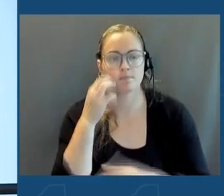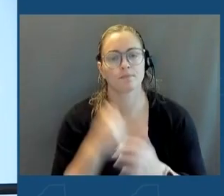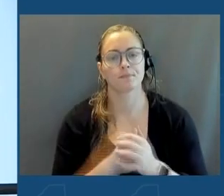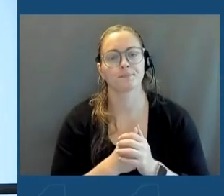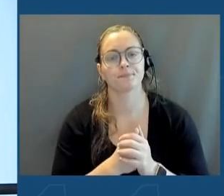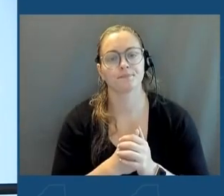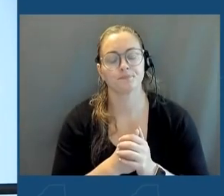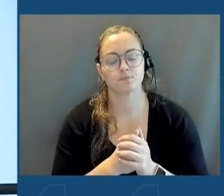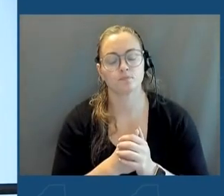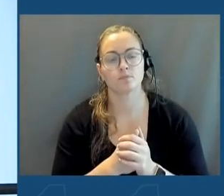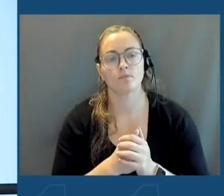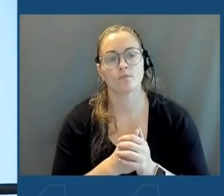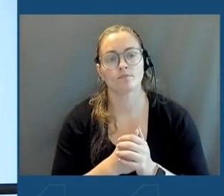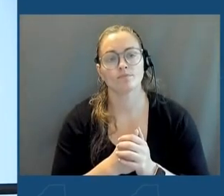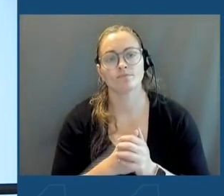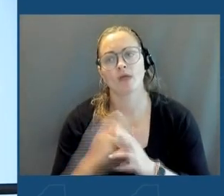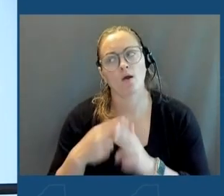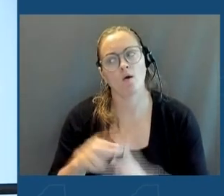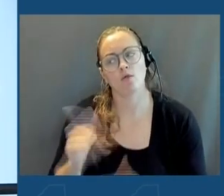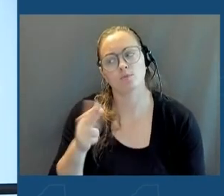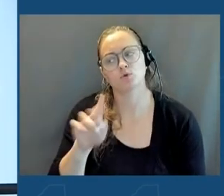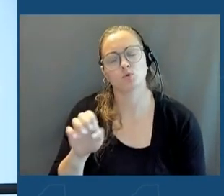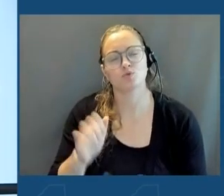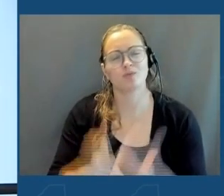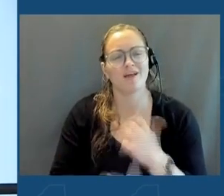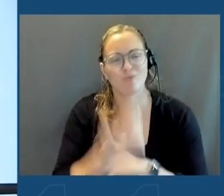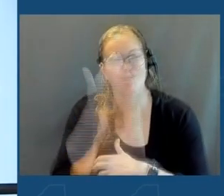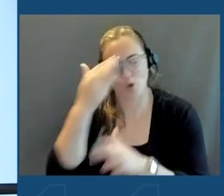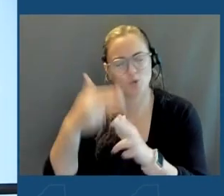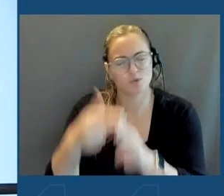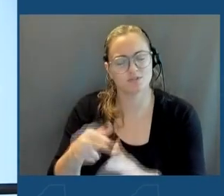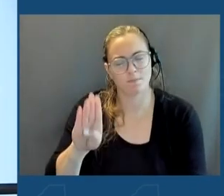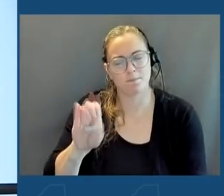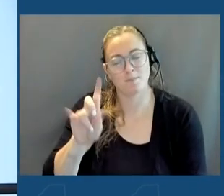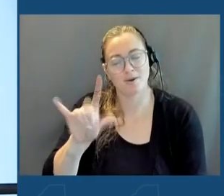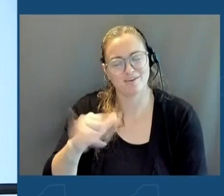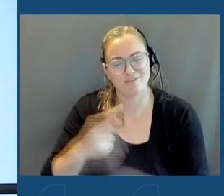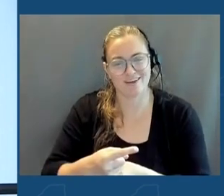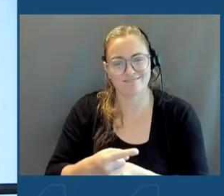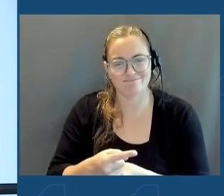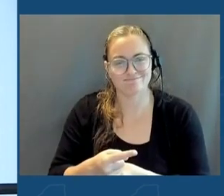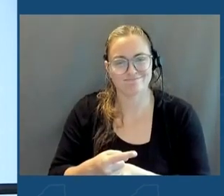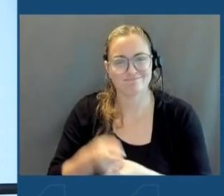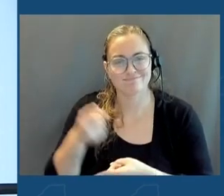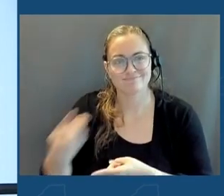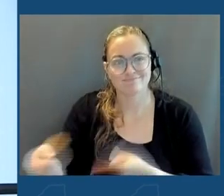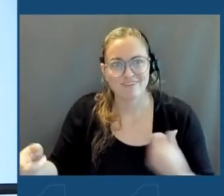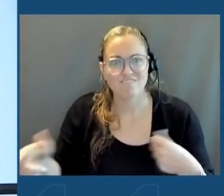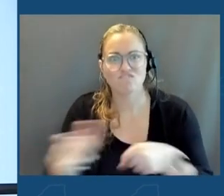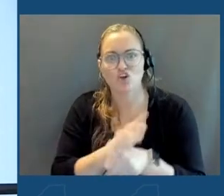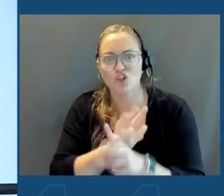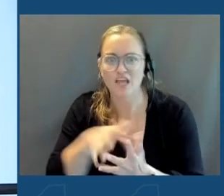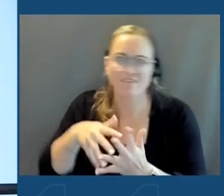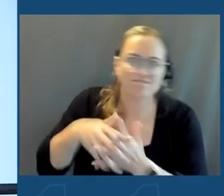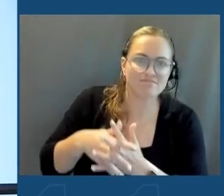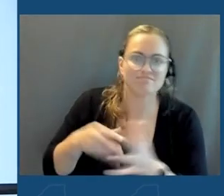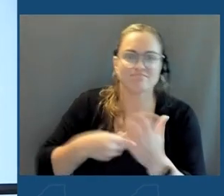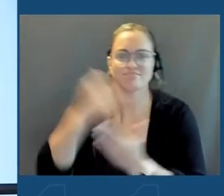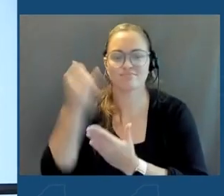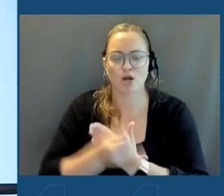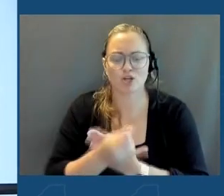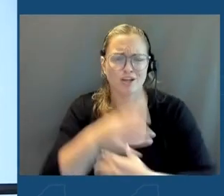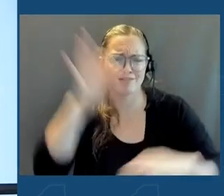So I call him George, but everybody mostly knows him as Buddy, right? You know, he's been fully embedded in this project, and you have no idea, for